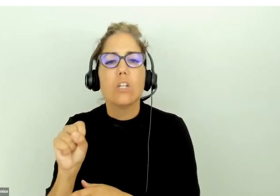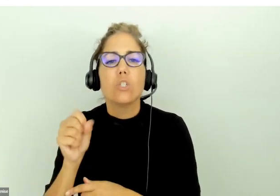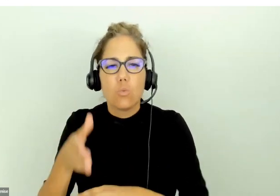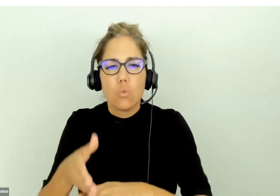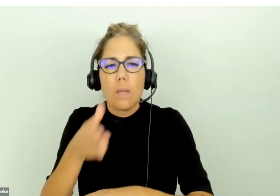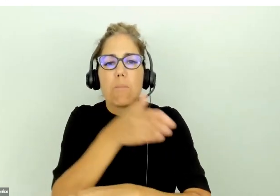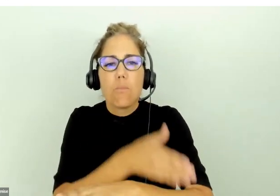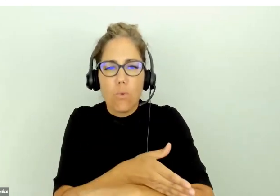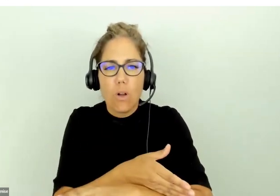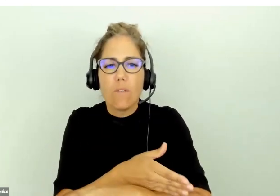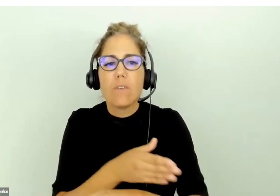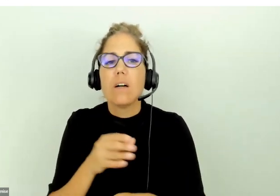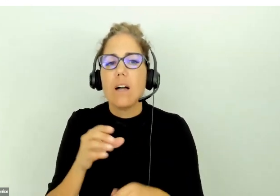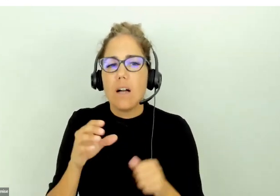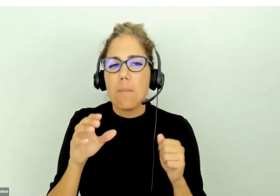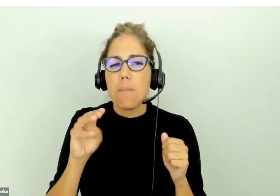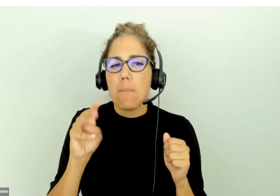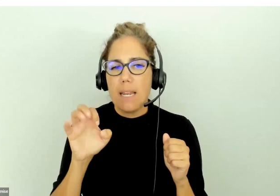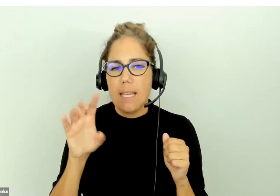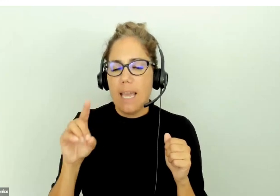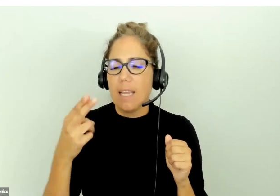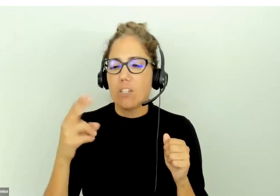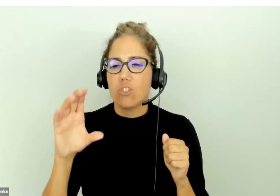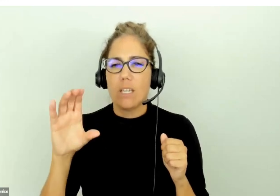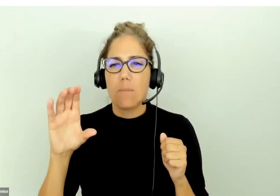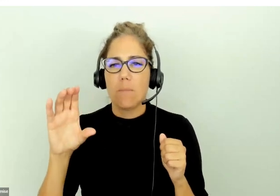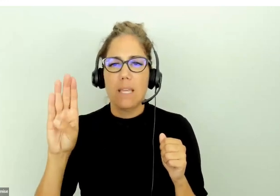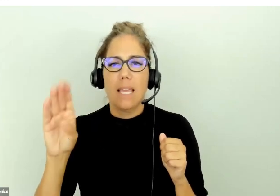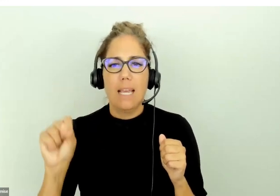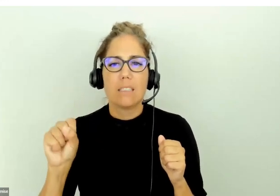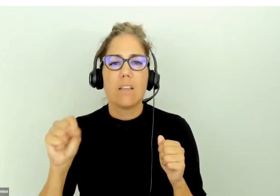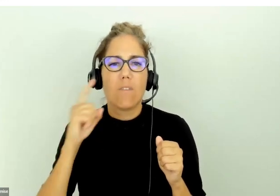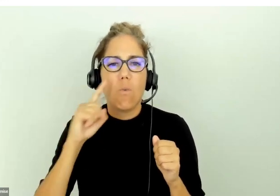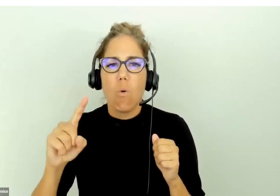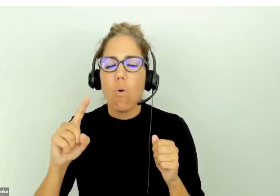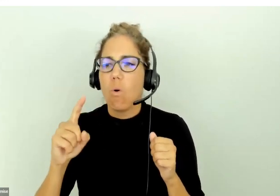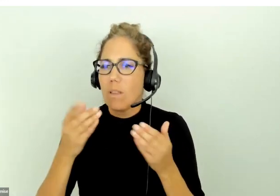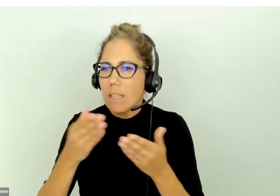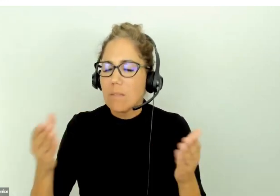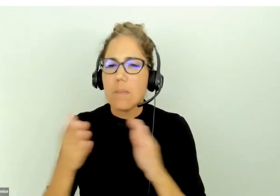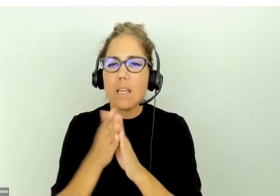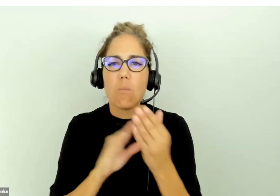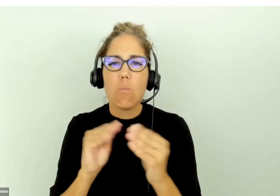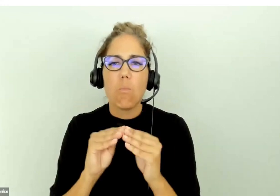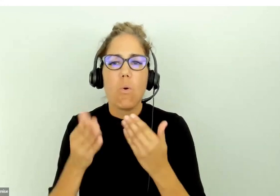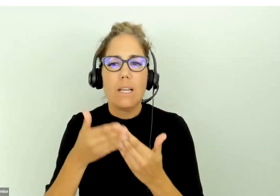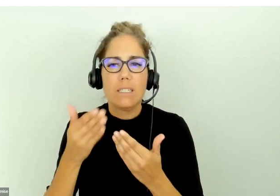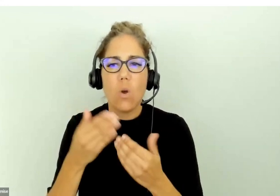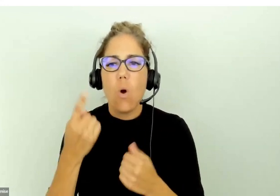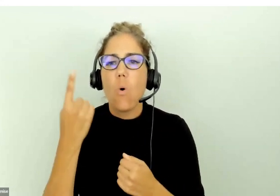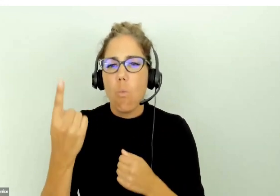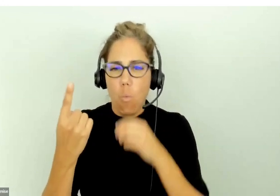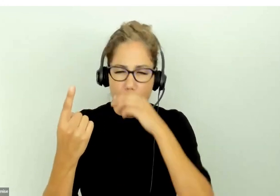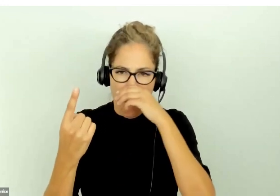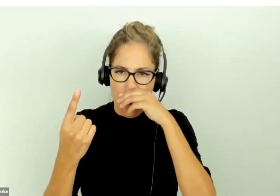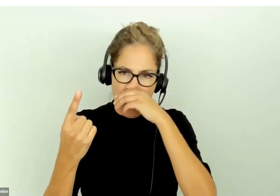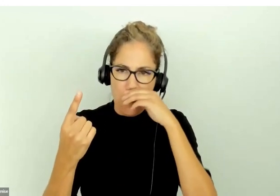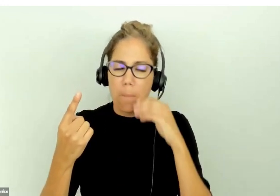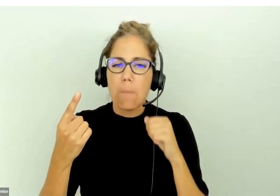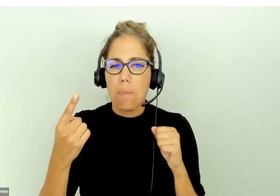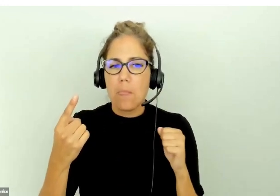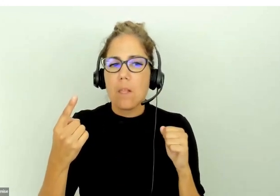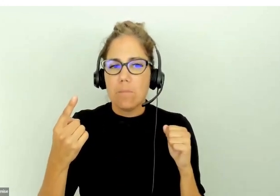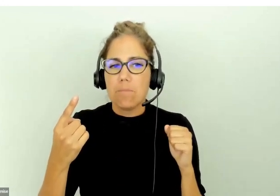Medicaid HCBS and to make things easier for people. One of the provisions that really